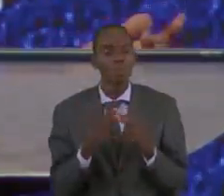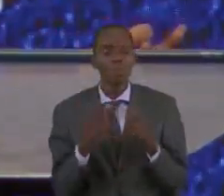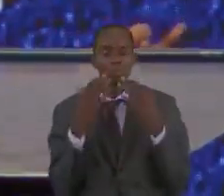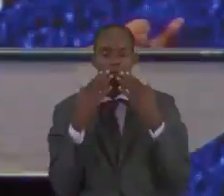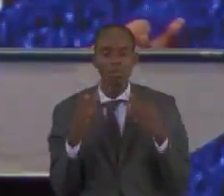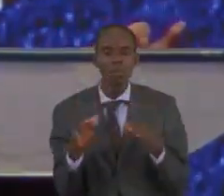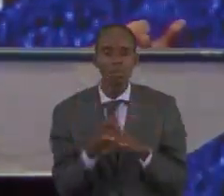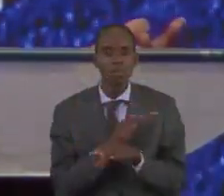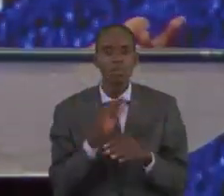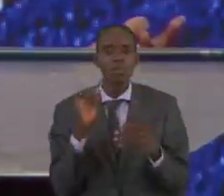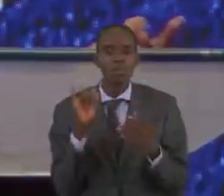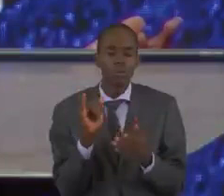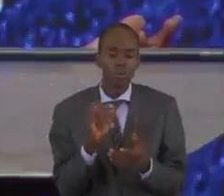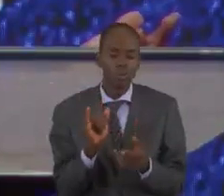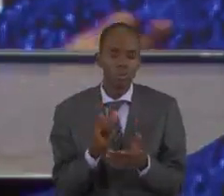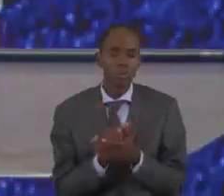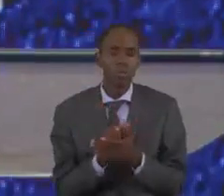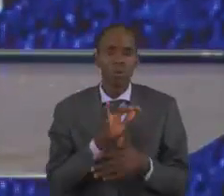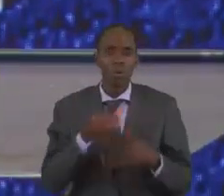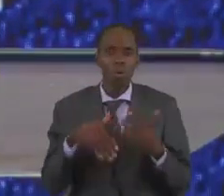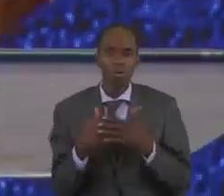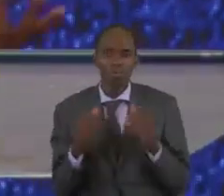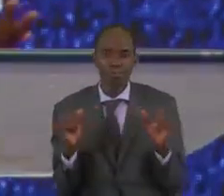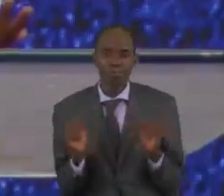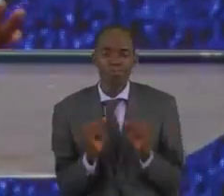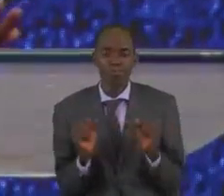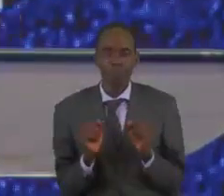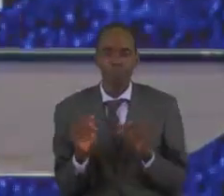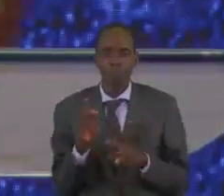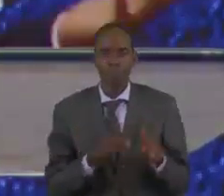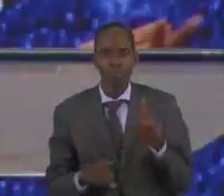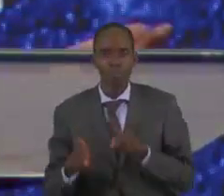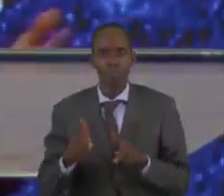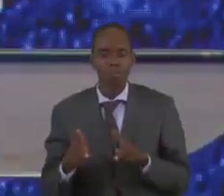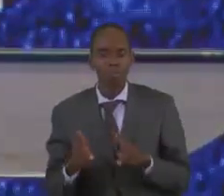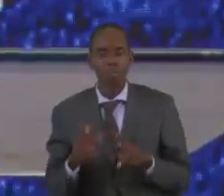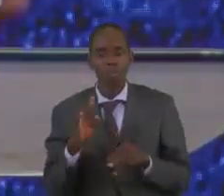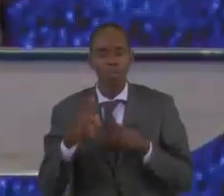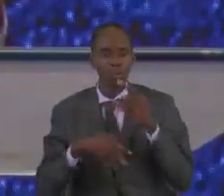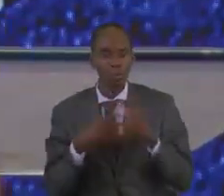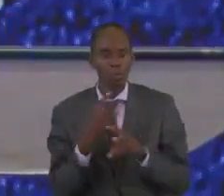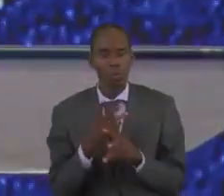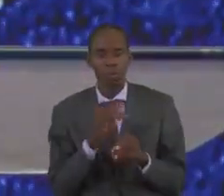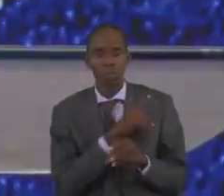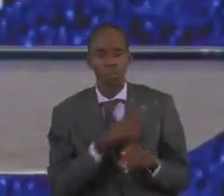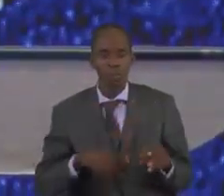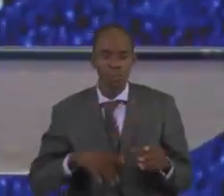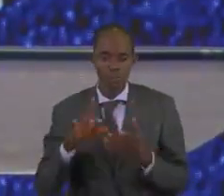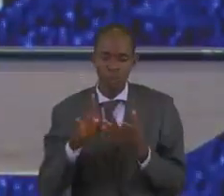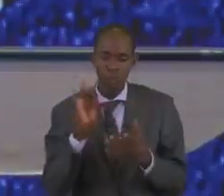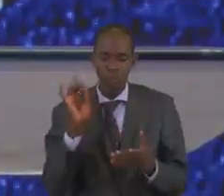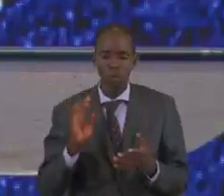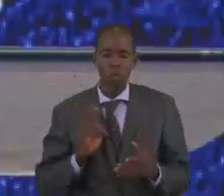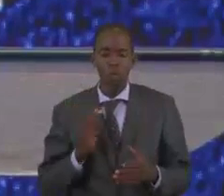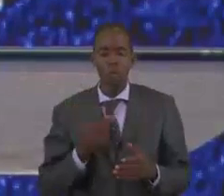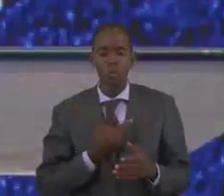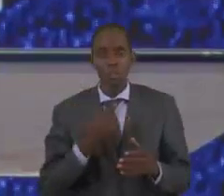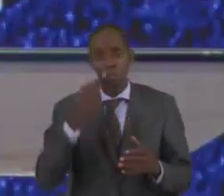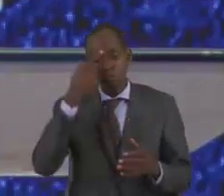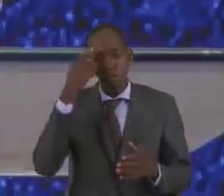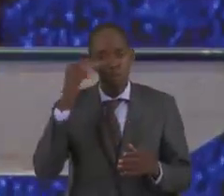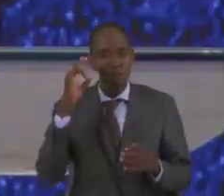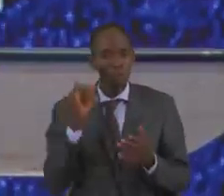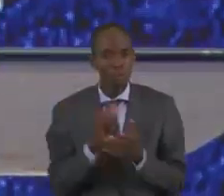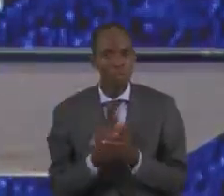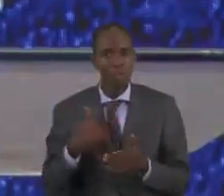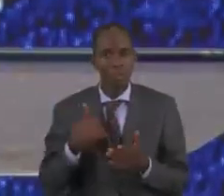teeming multitude of the world, the Lord could choose us. Because of that, we speak. And we give